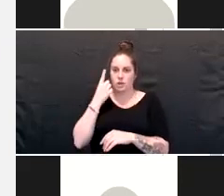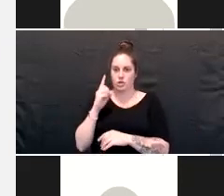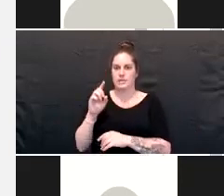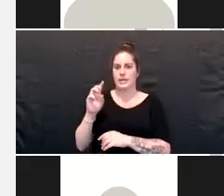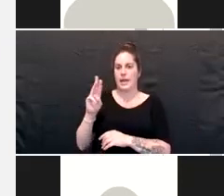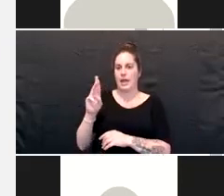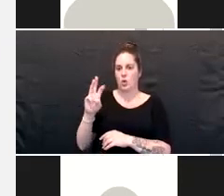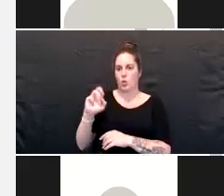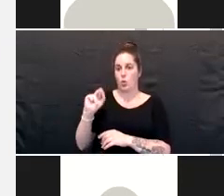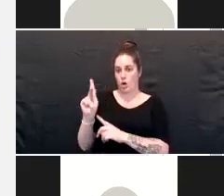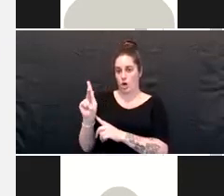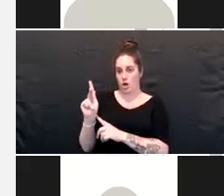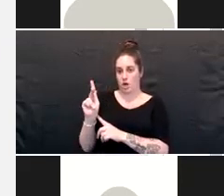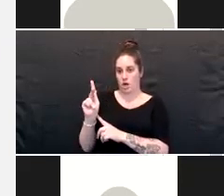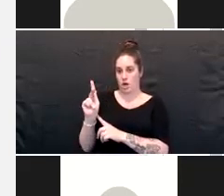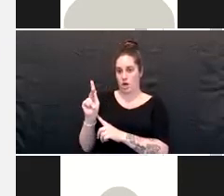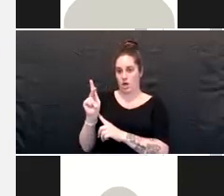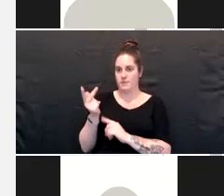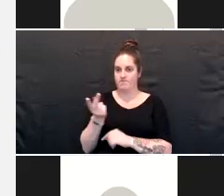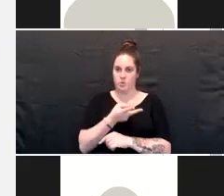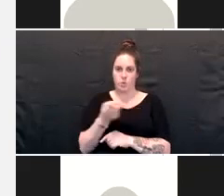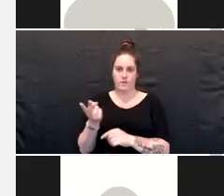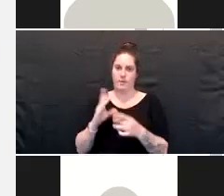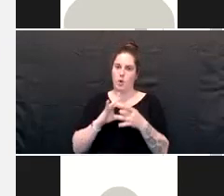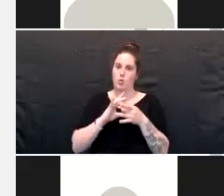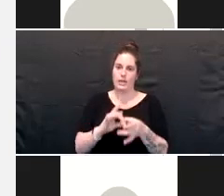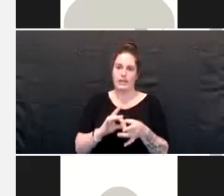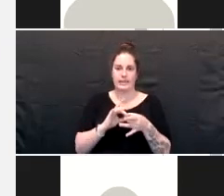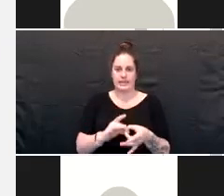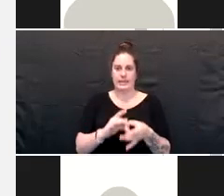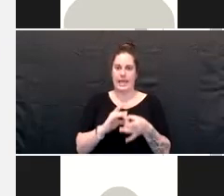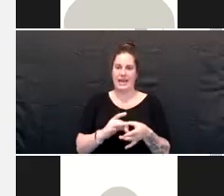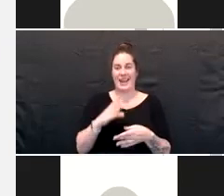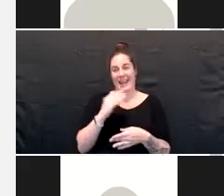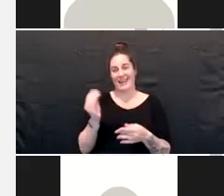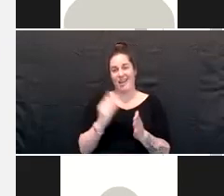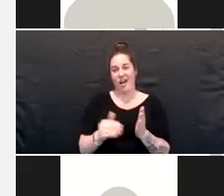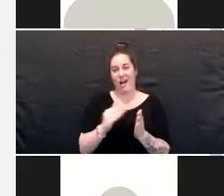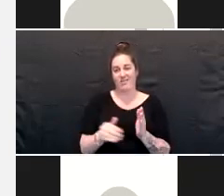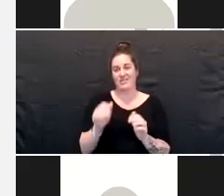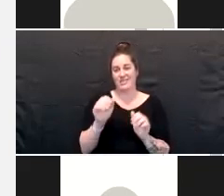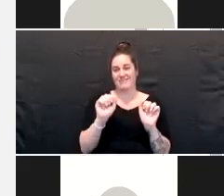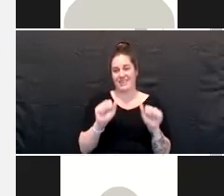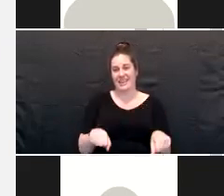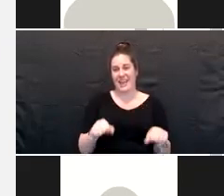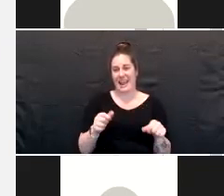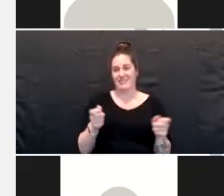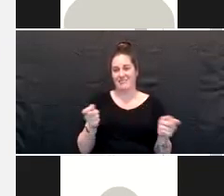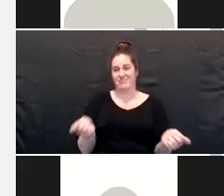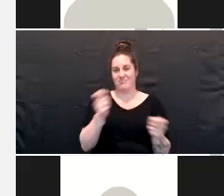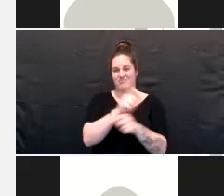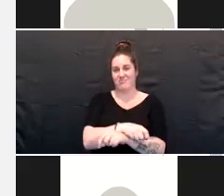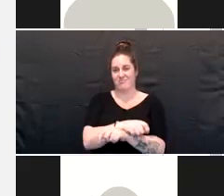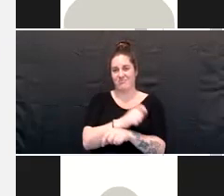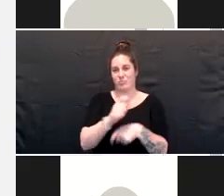they are related and in many instances interchangeable. All right.